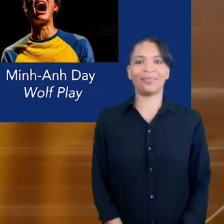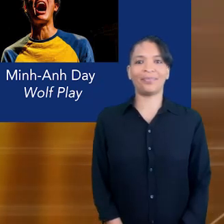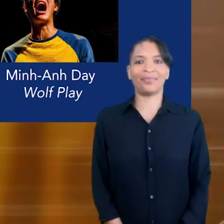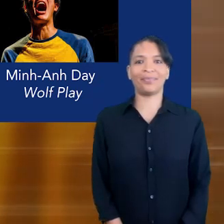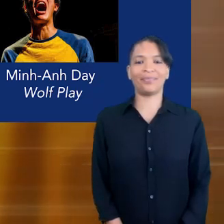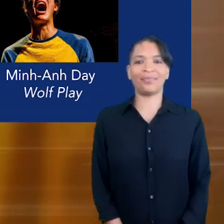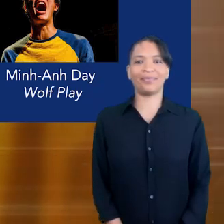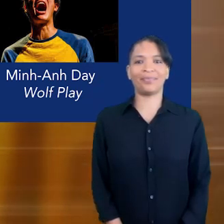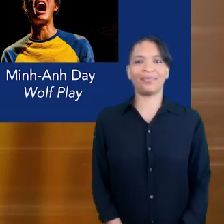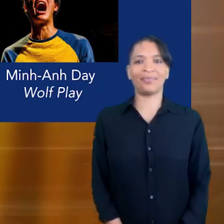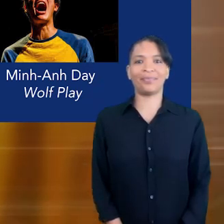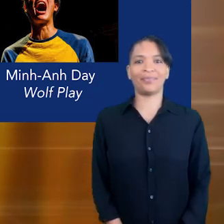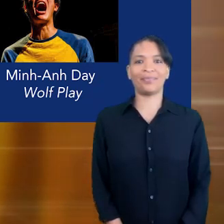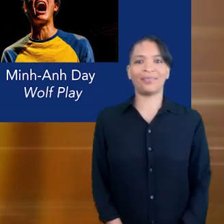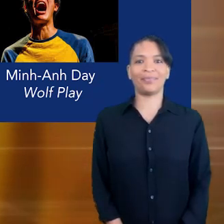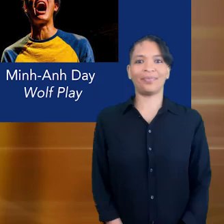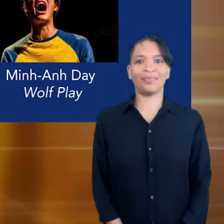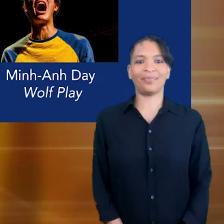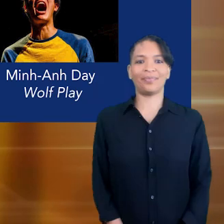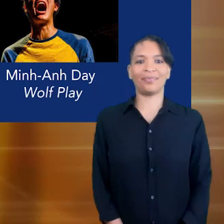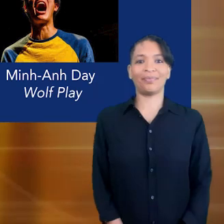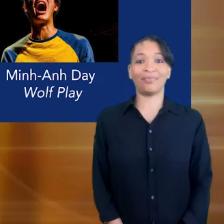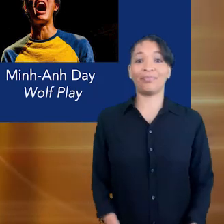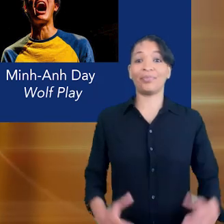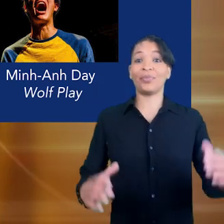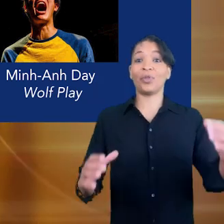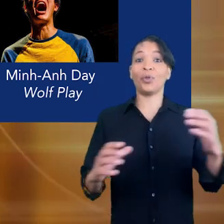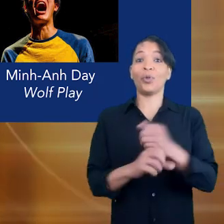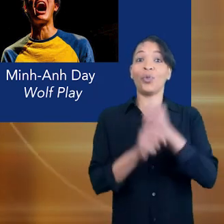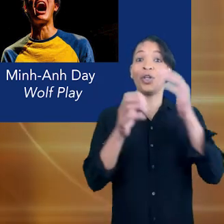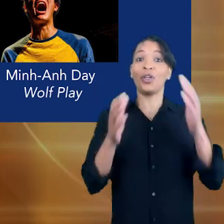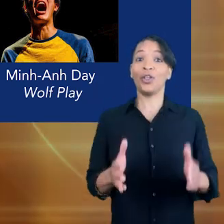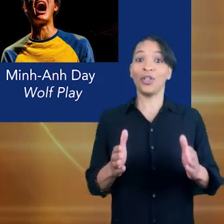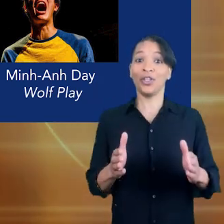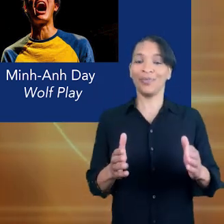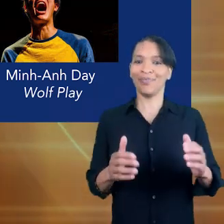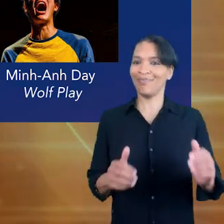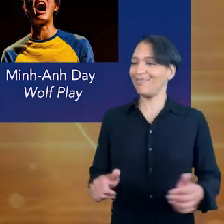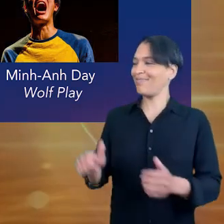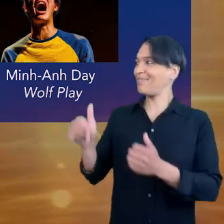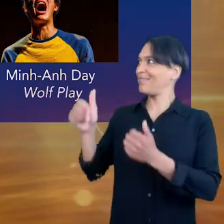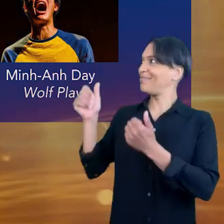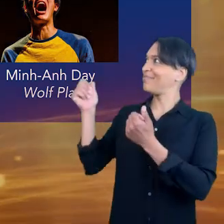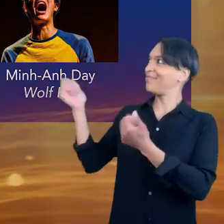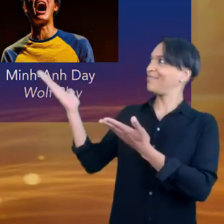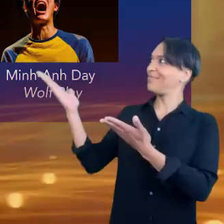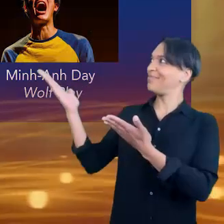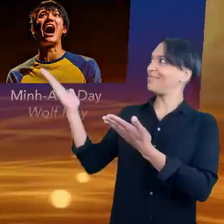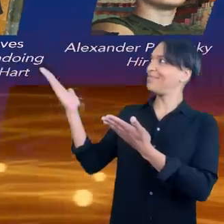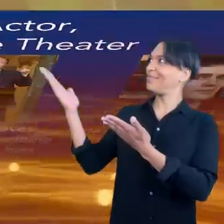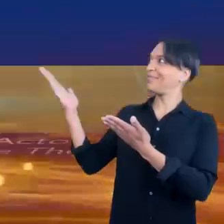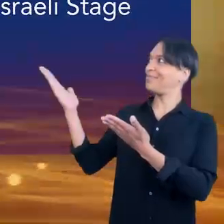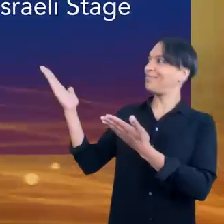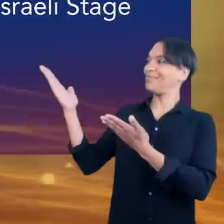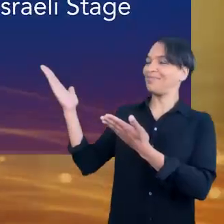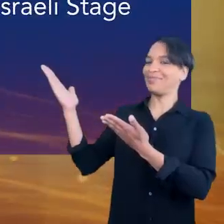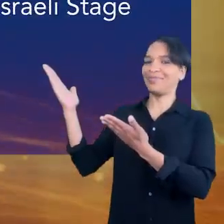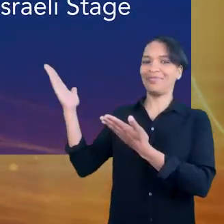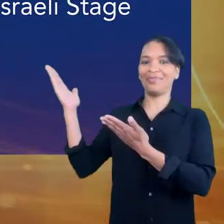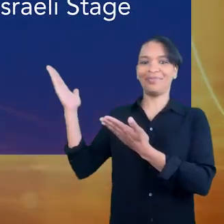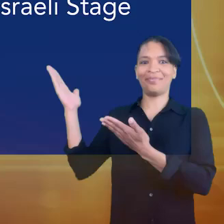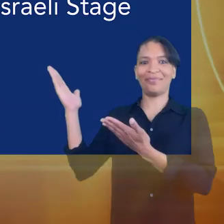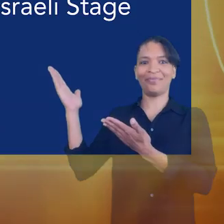Day, Wolf Play, Company One Theater. And the Elliot Norton Award goes to